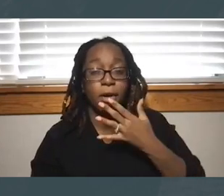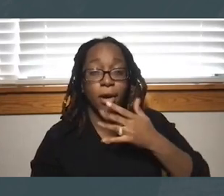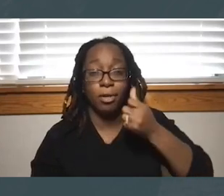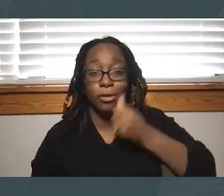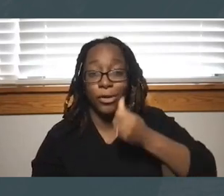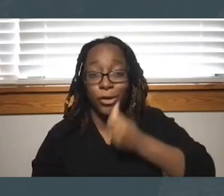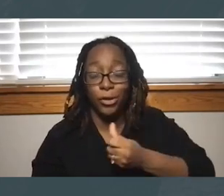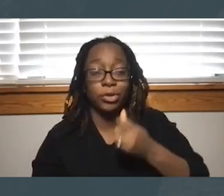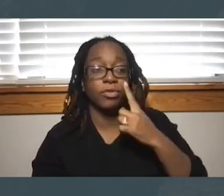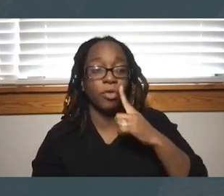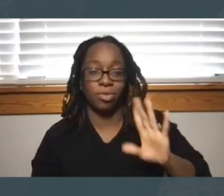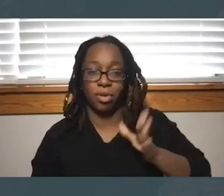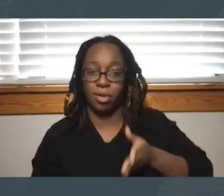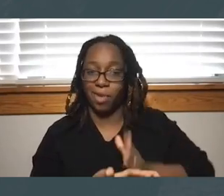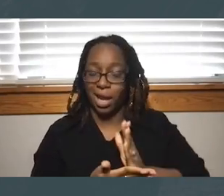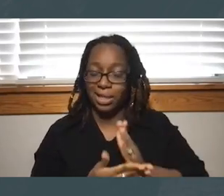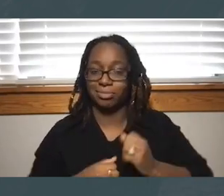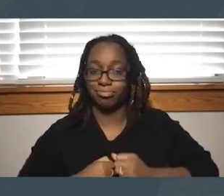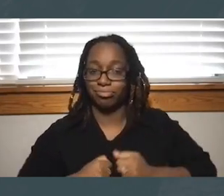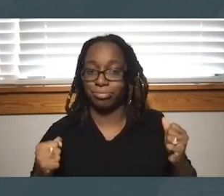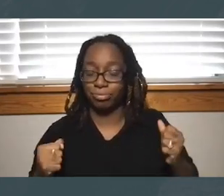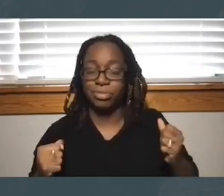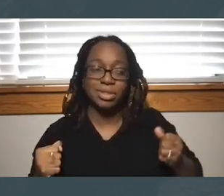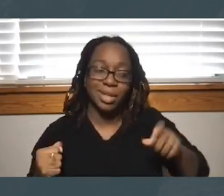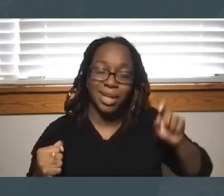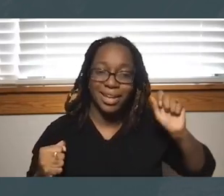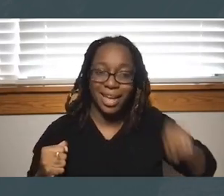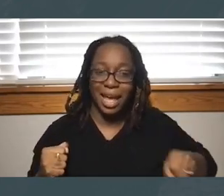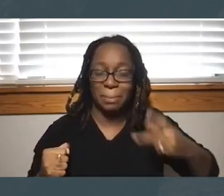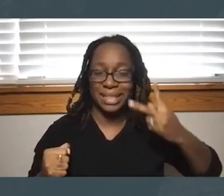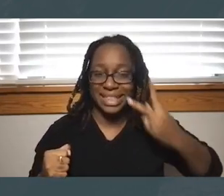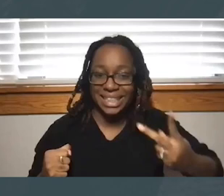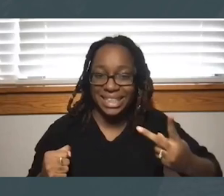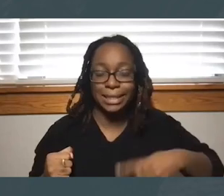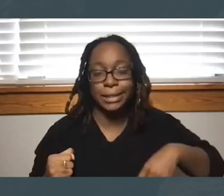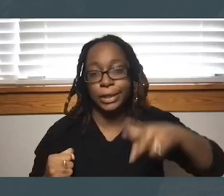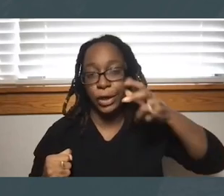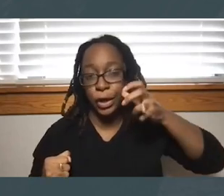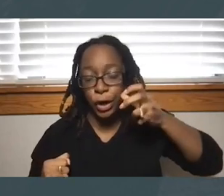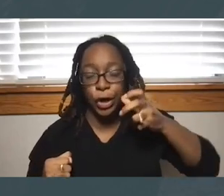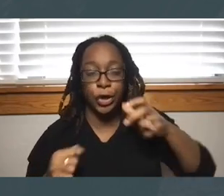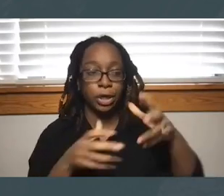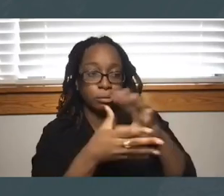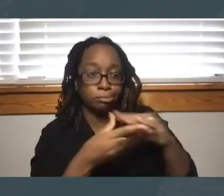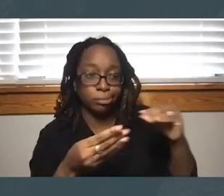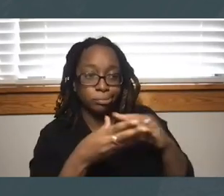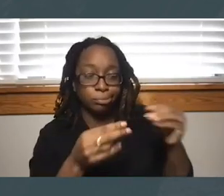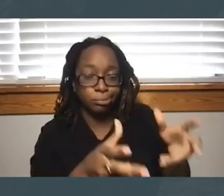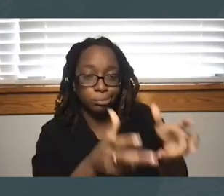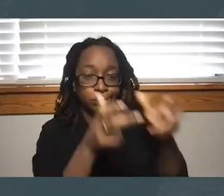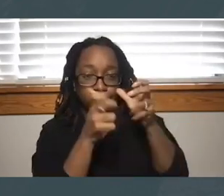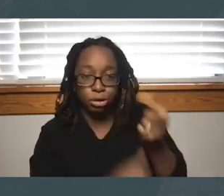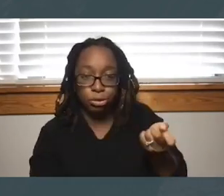manner and insist on their right to be seen and heard and remembered. Please join me in